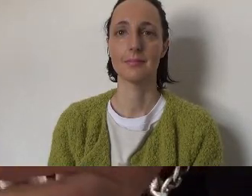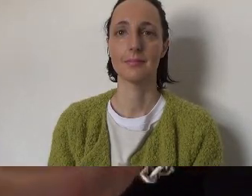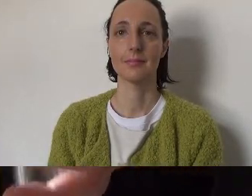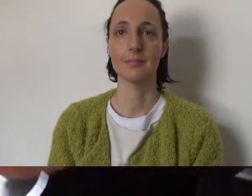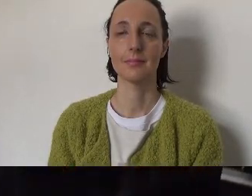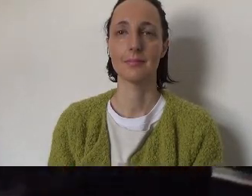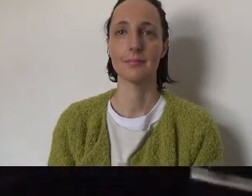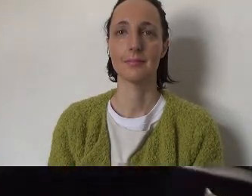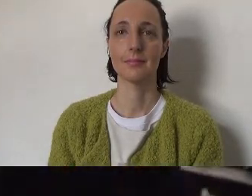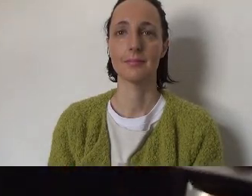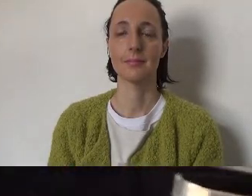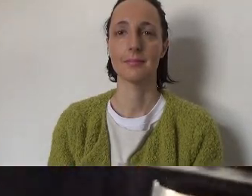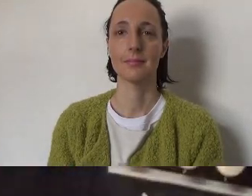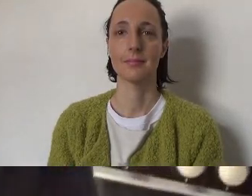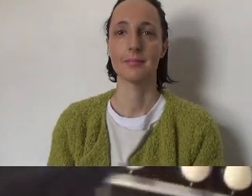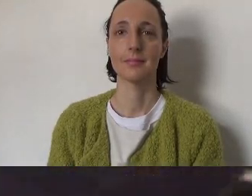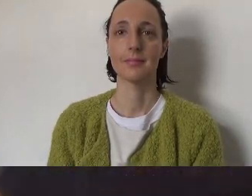Here we are, guys.